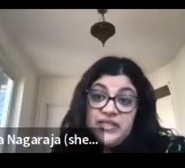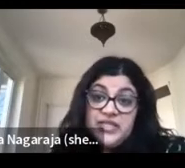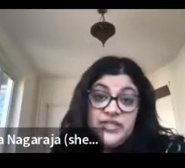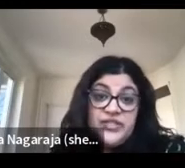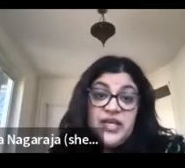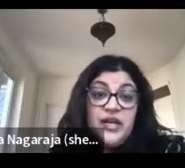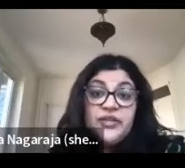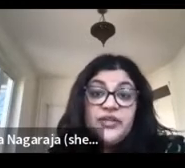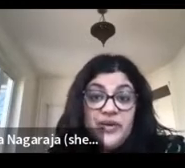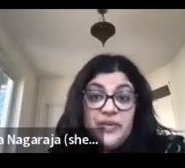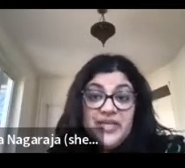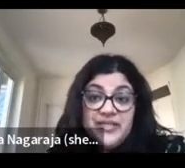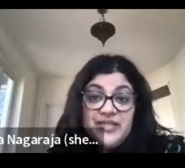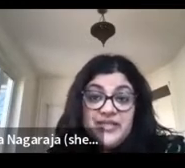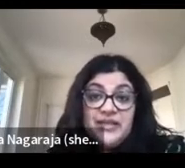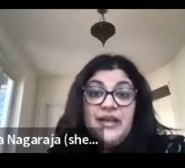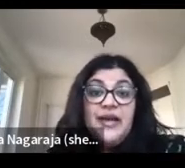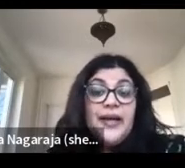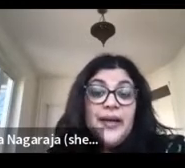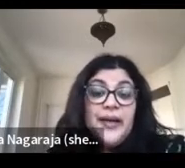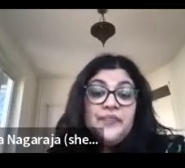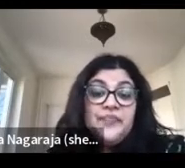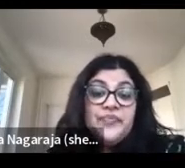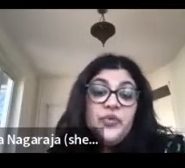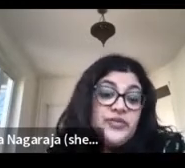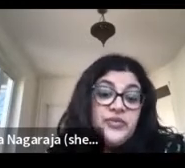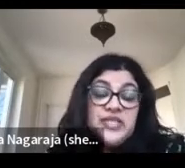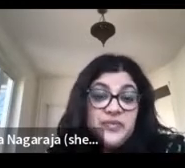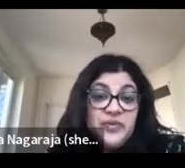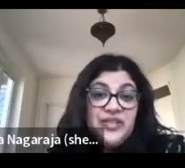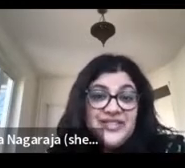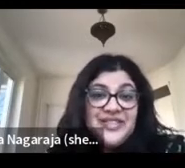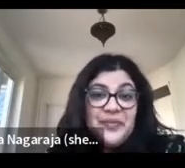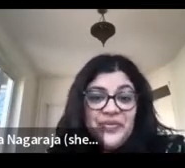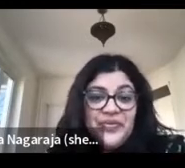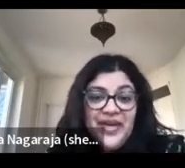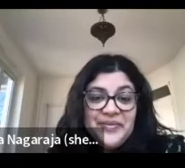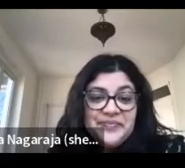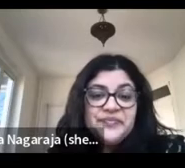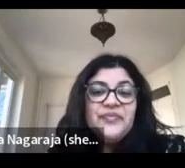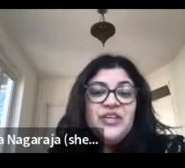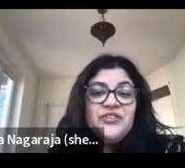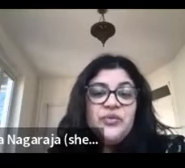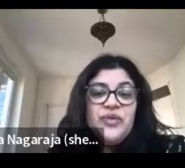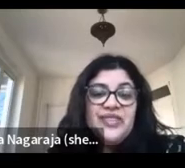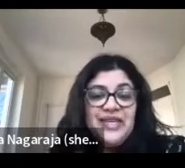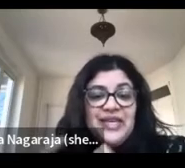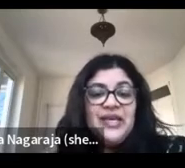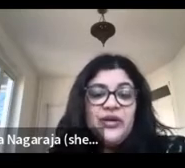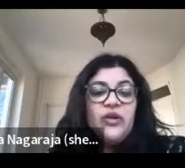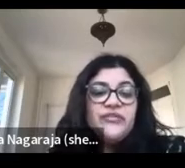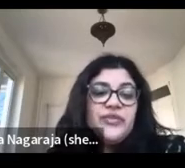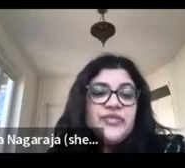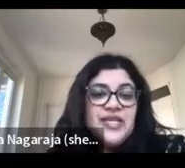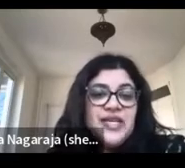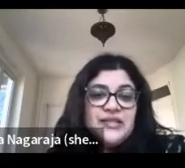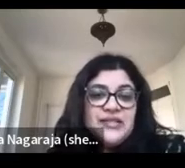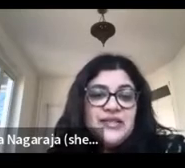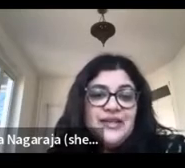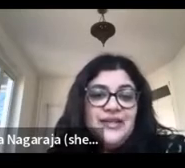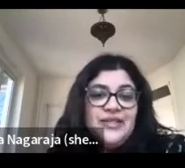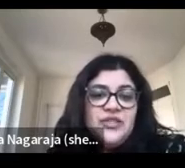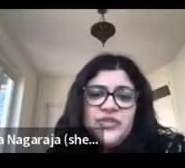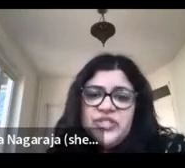managing the volunteers on an ongoing basis? You also need to be realistic about that. So thinking about all of those